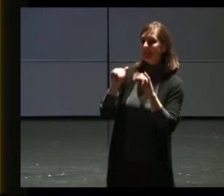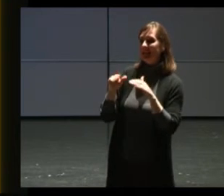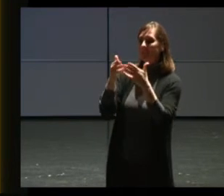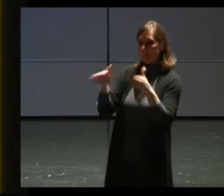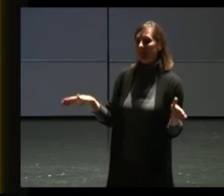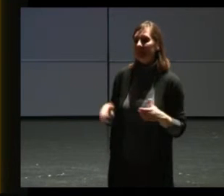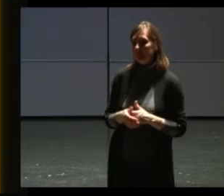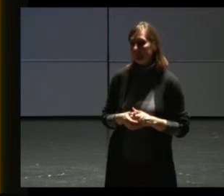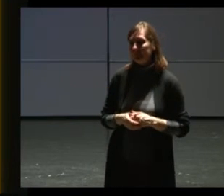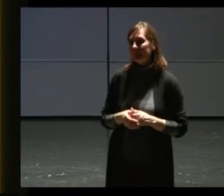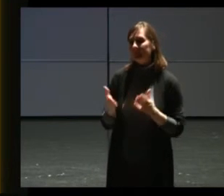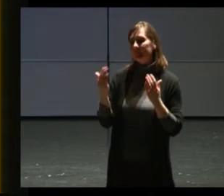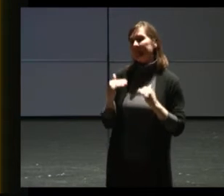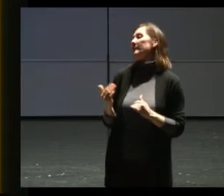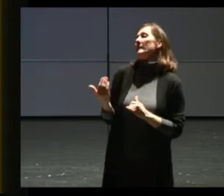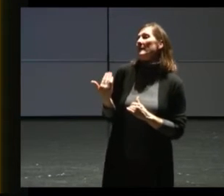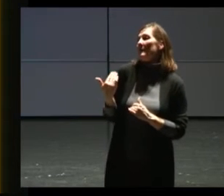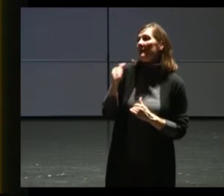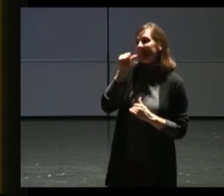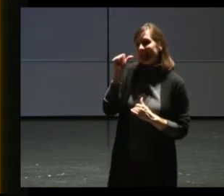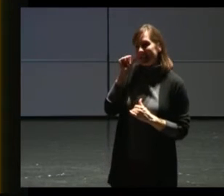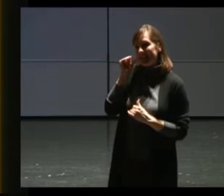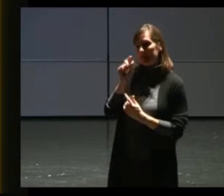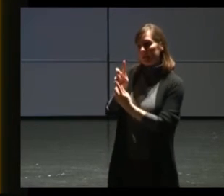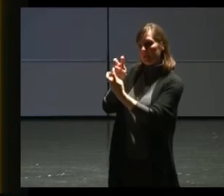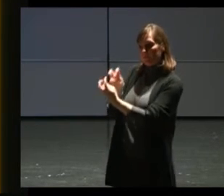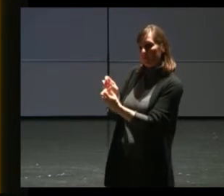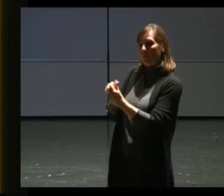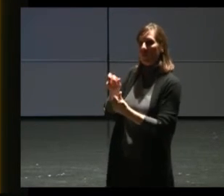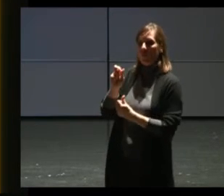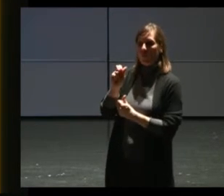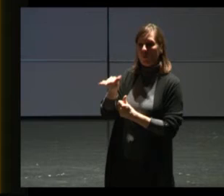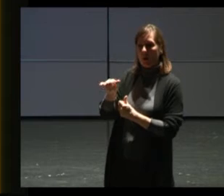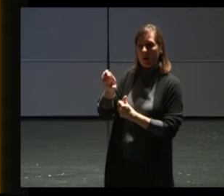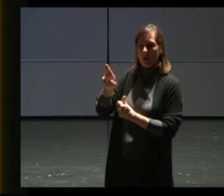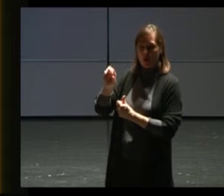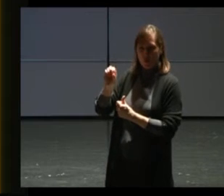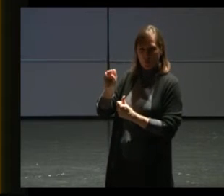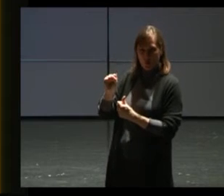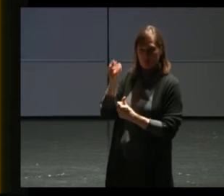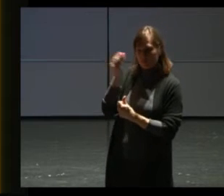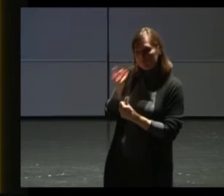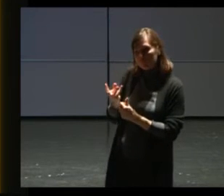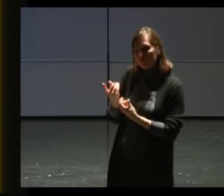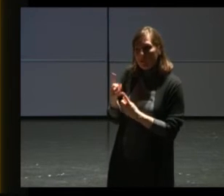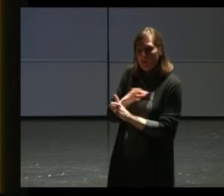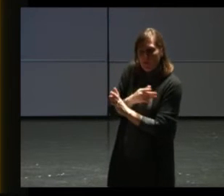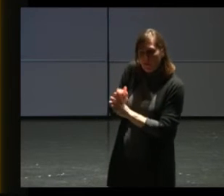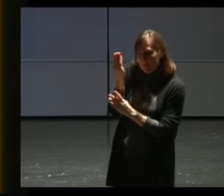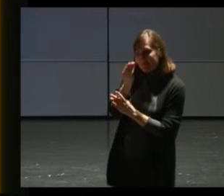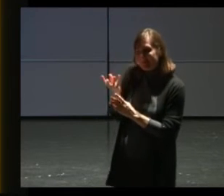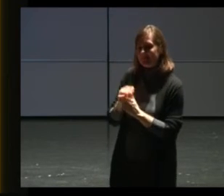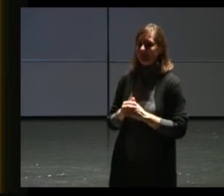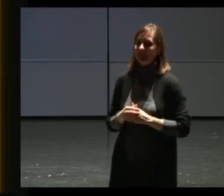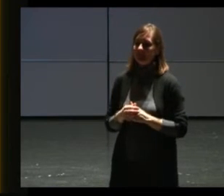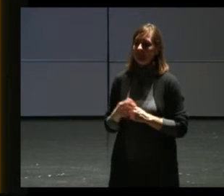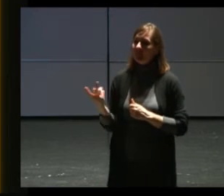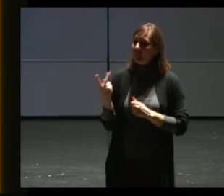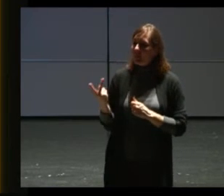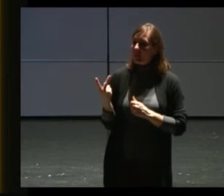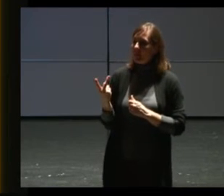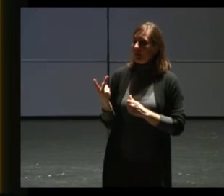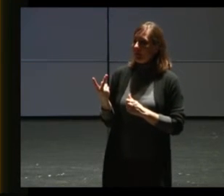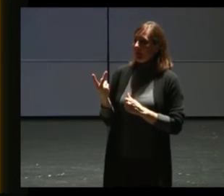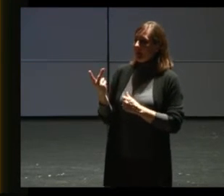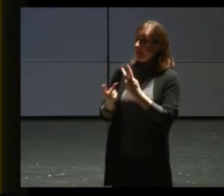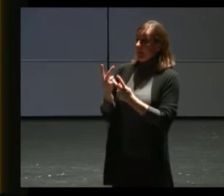talked to Ray Cross in my one-on-one with him yesterday and gave him an update on the progress. And we're visiting with Regent Milner